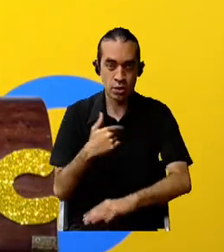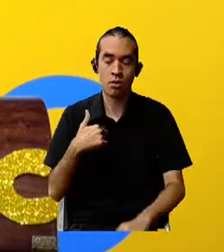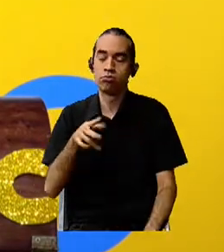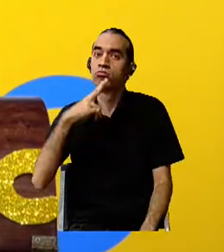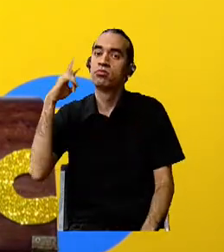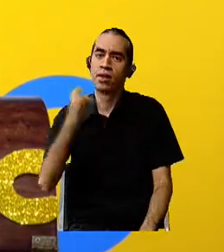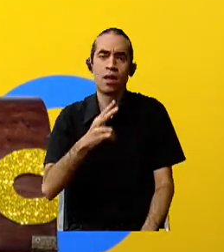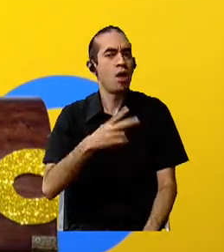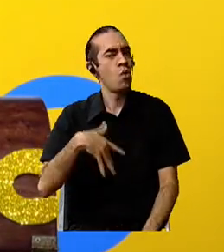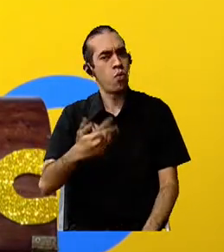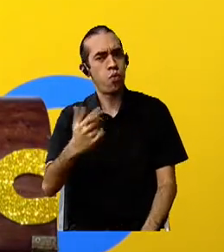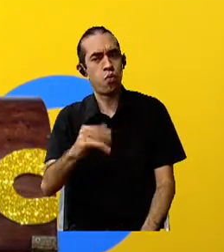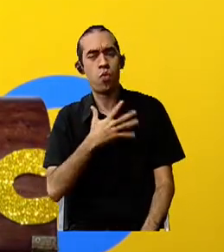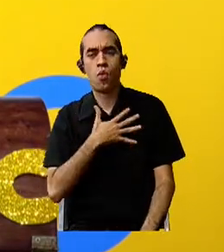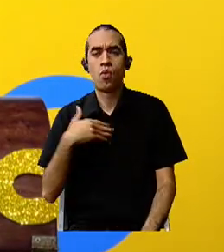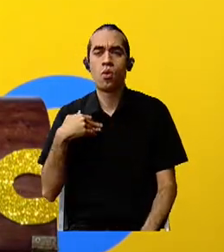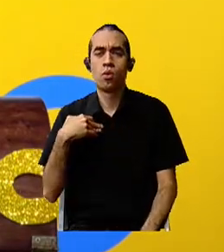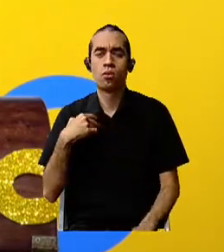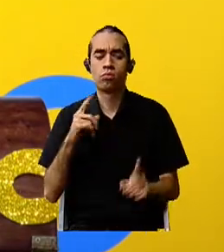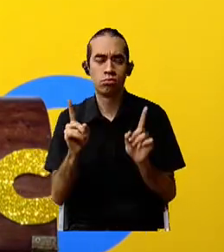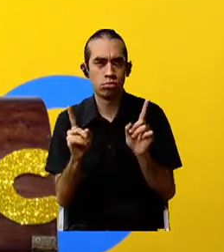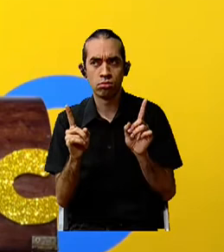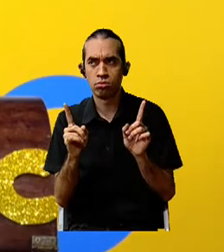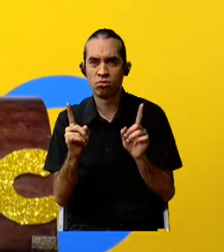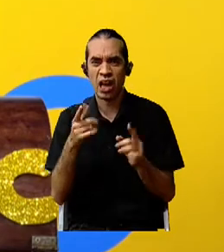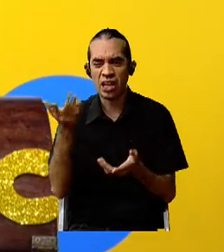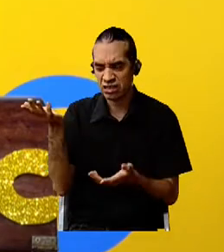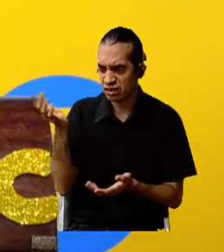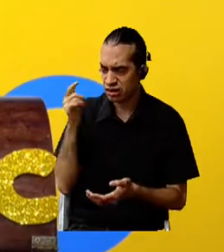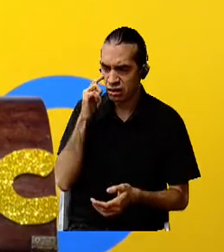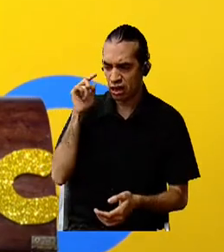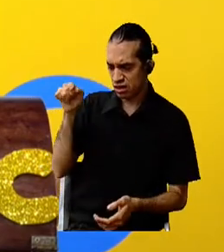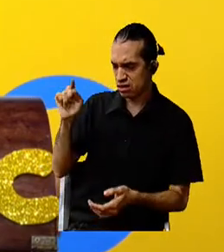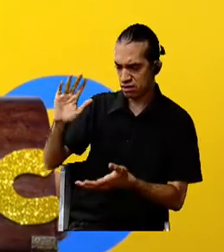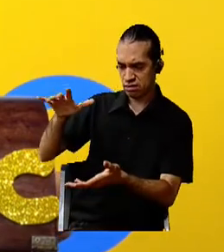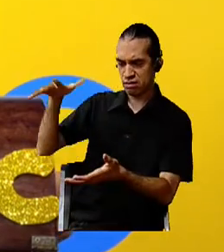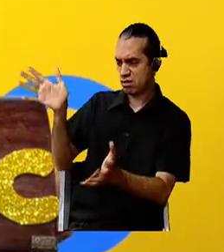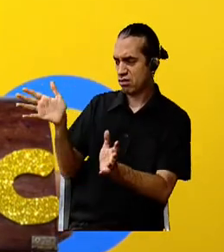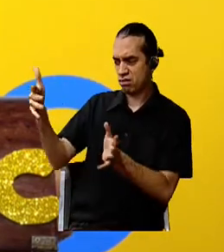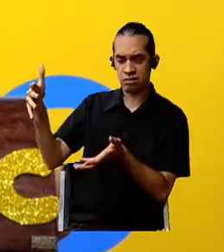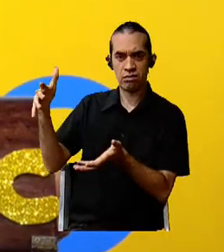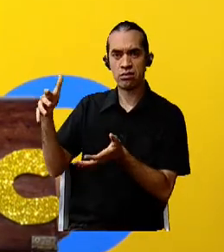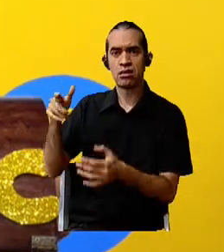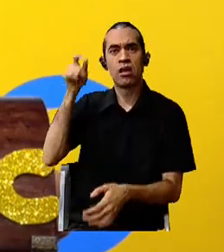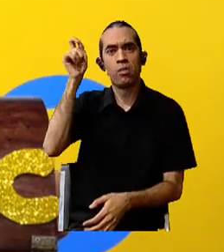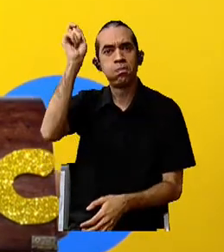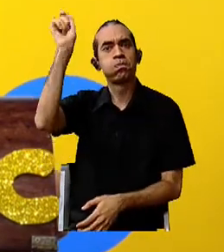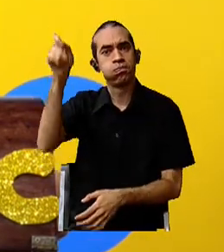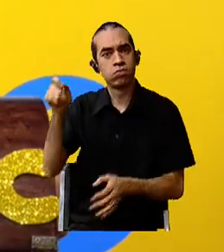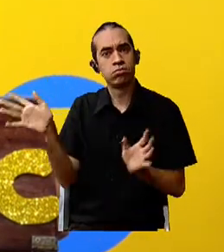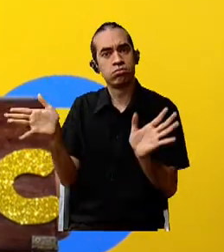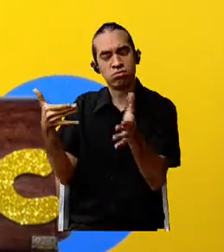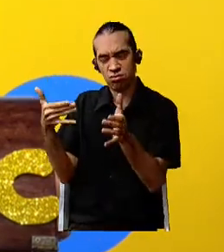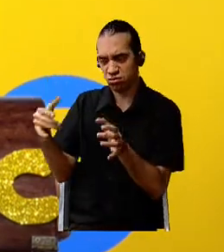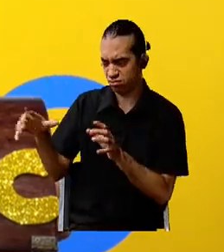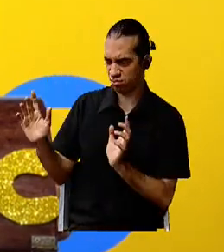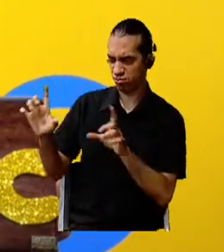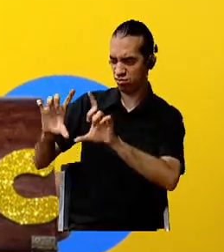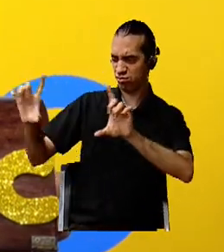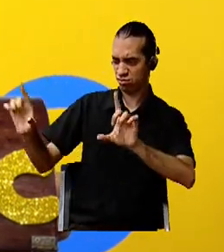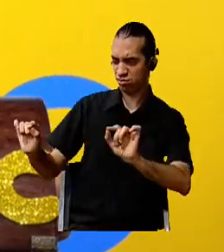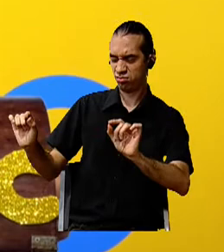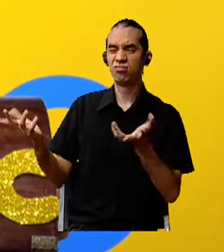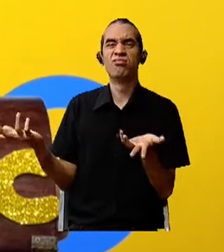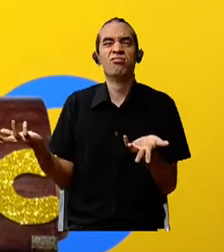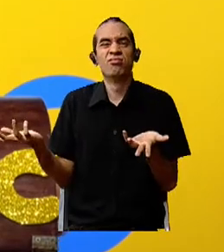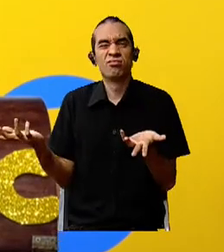did. But what's this? It says magic box. I wonder